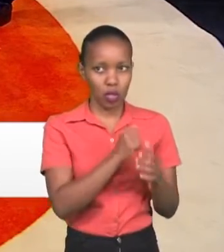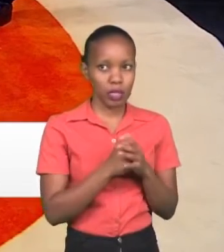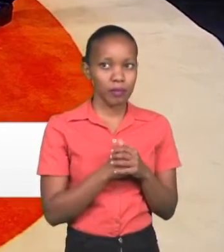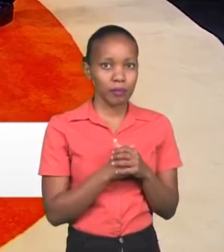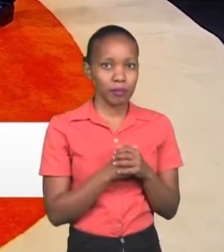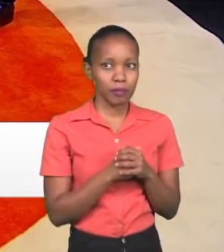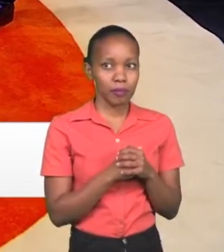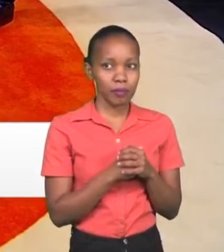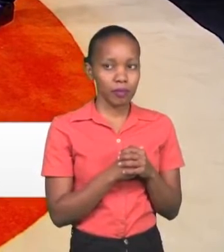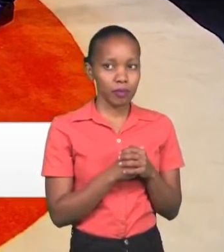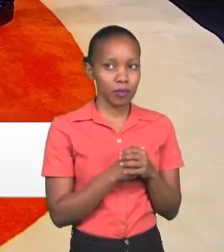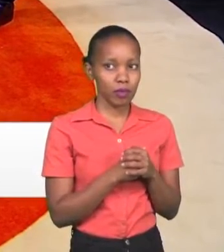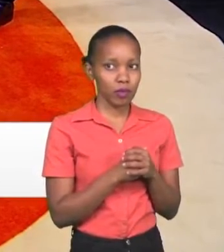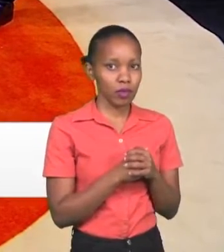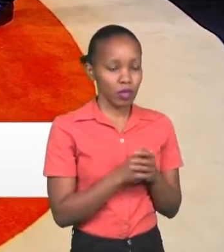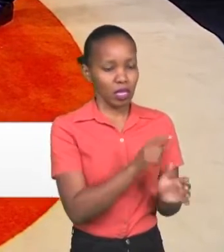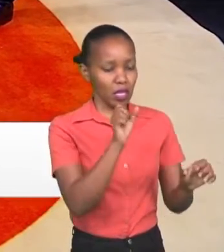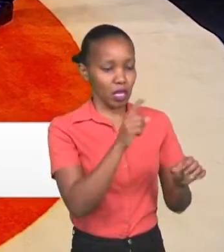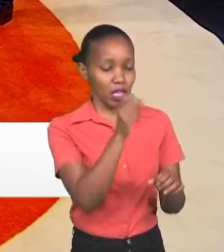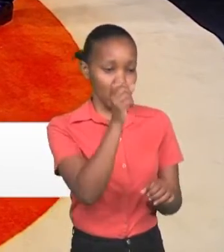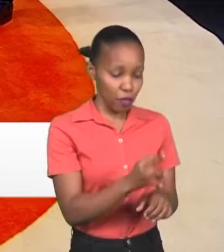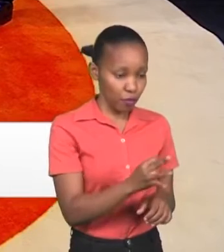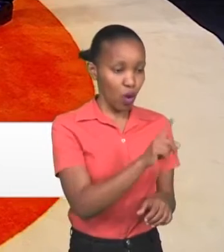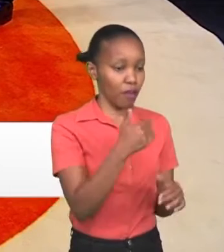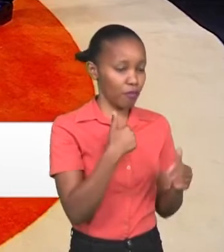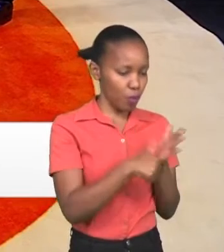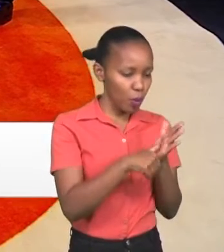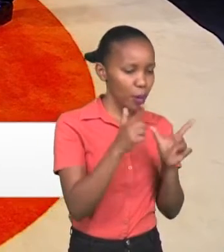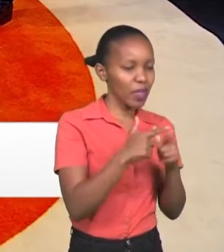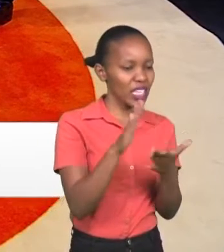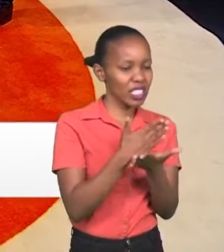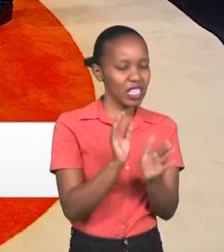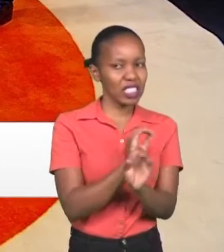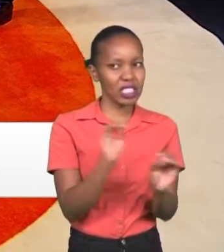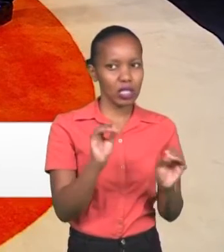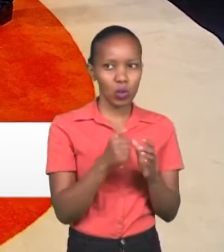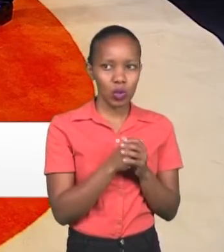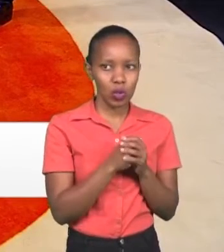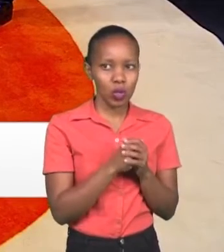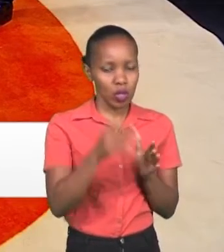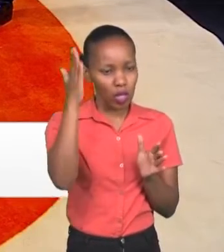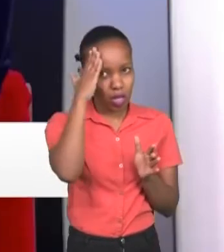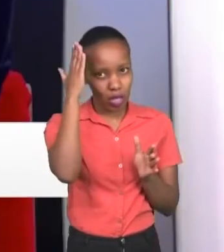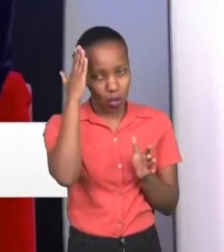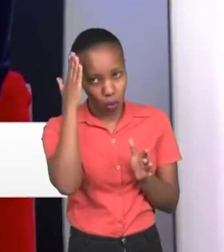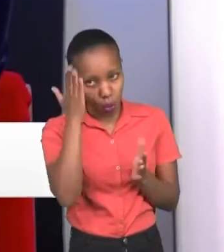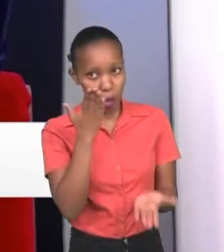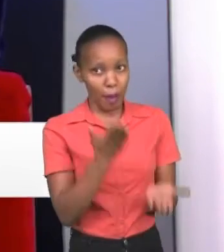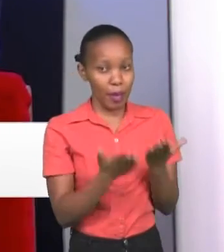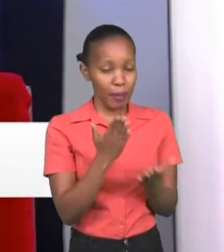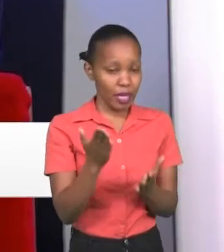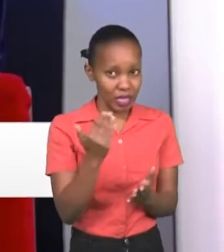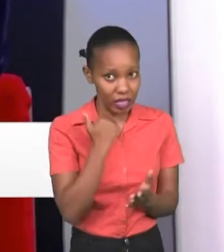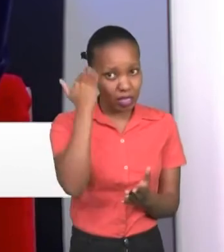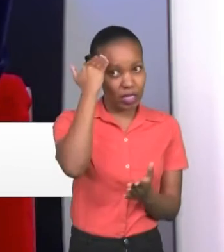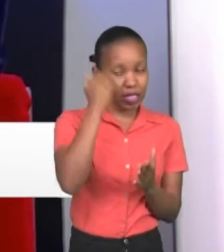boys, like, oh, kuna noma, or is it gonna flinch? I'm a DP. Yeah. Do they usually notice when one of them is depressed because of